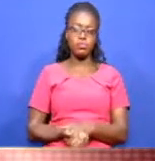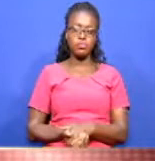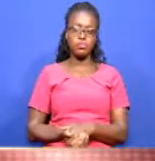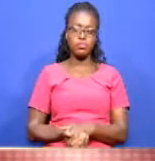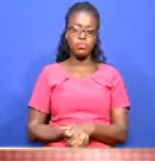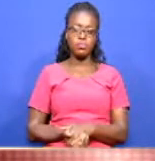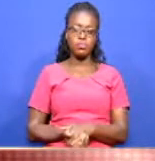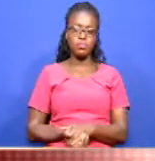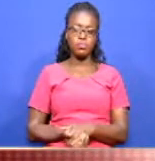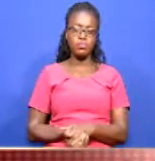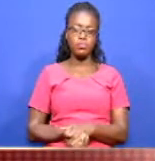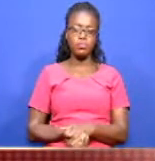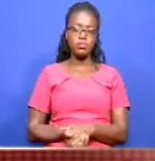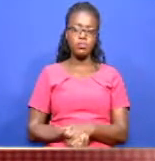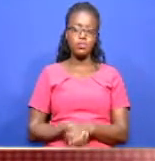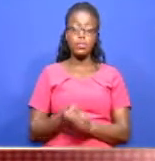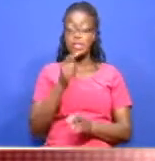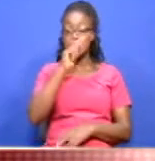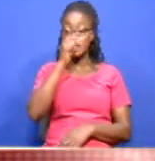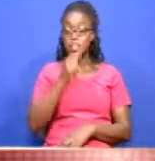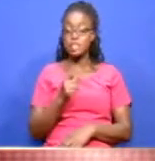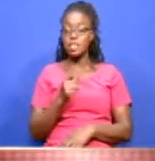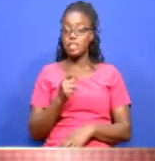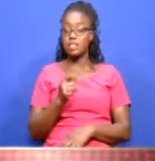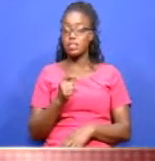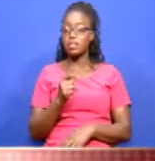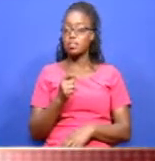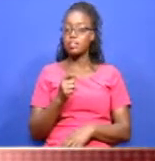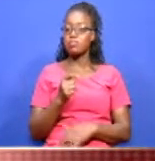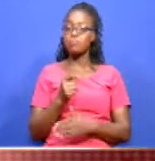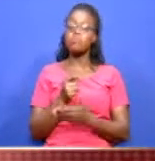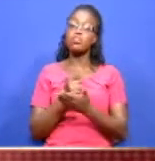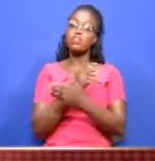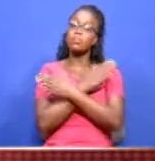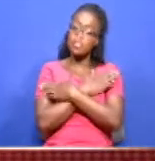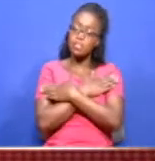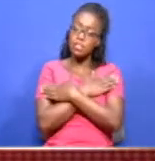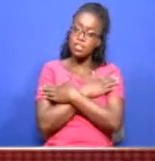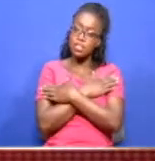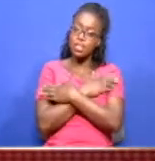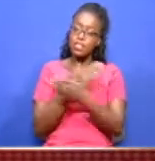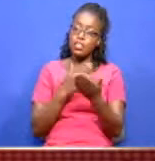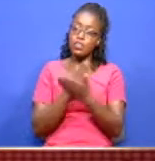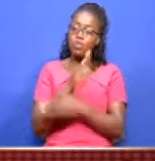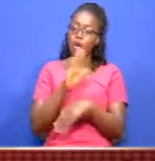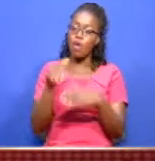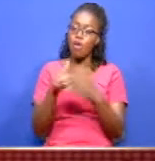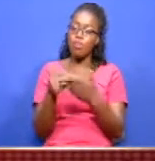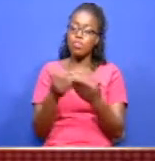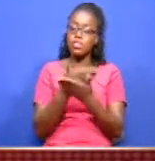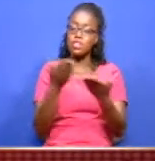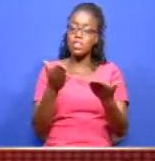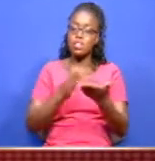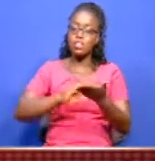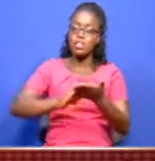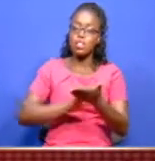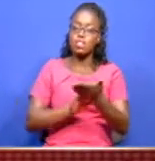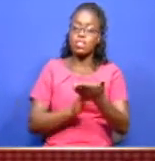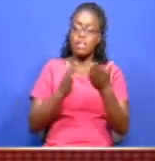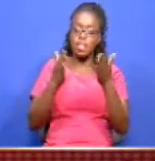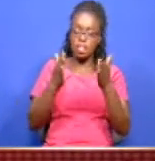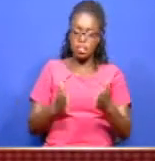our Tanzanian counterparts that we ensure all these truckers that are crossing the border on either